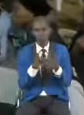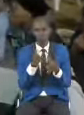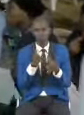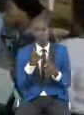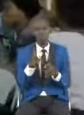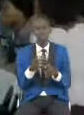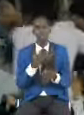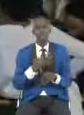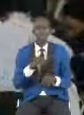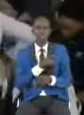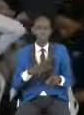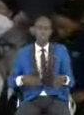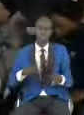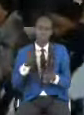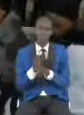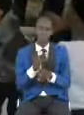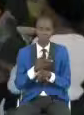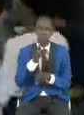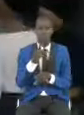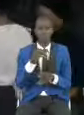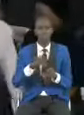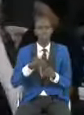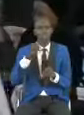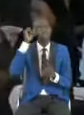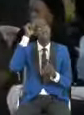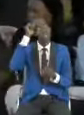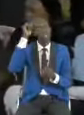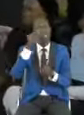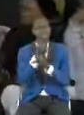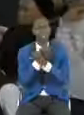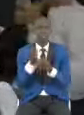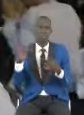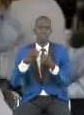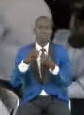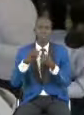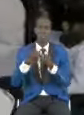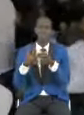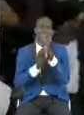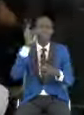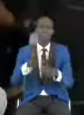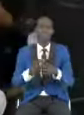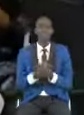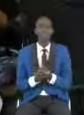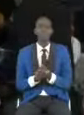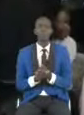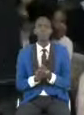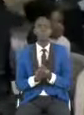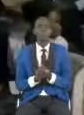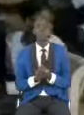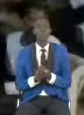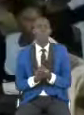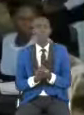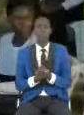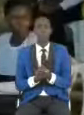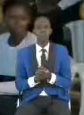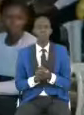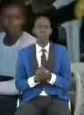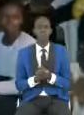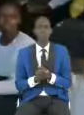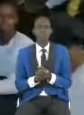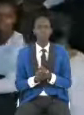you in his salvation in Jesus' name. We'll call on our state pastor here,